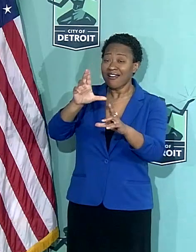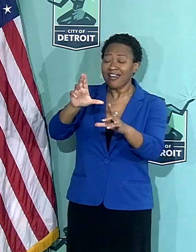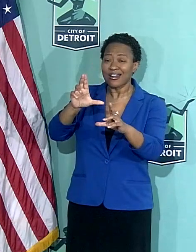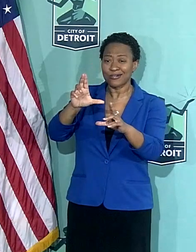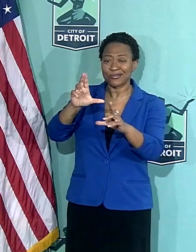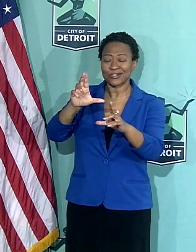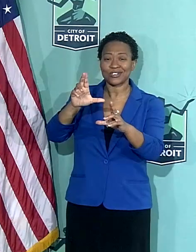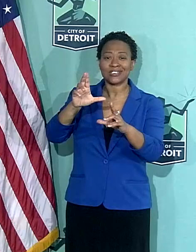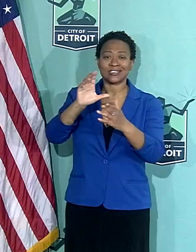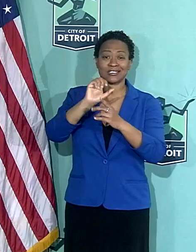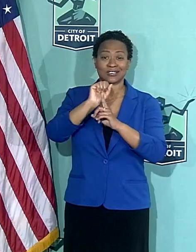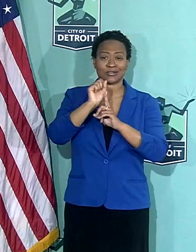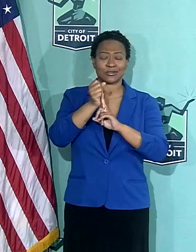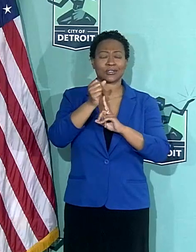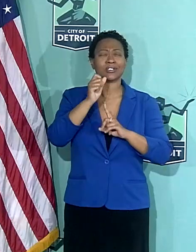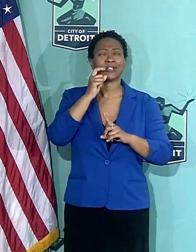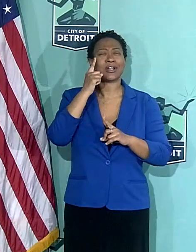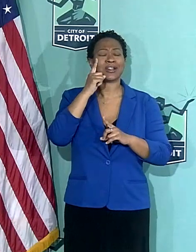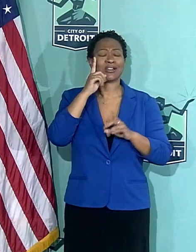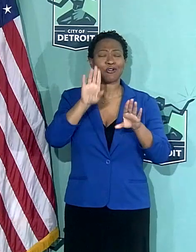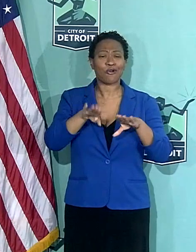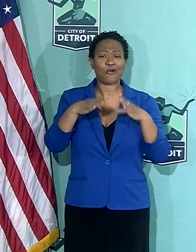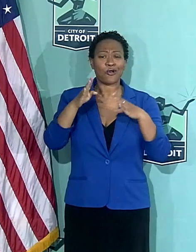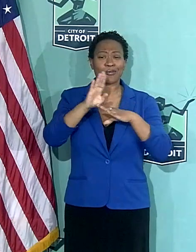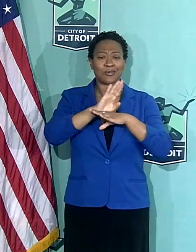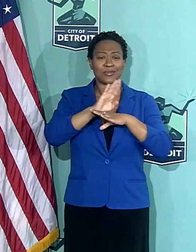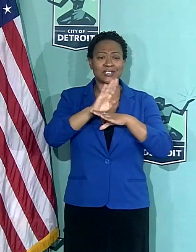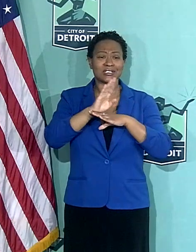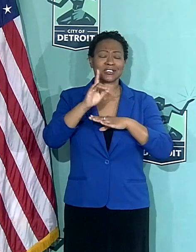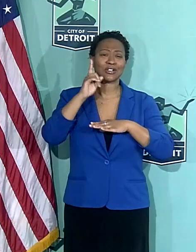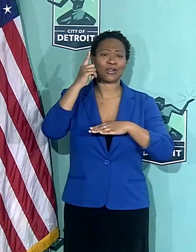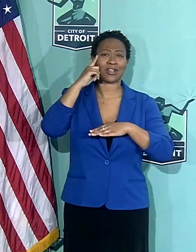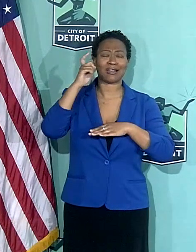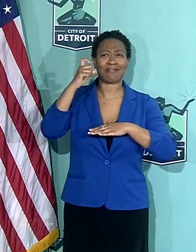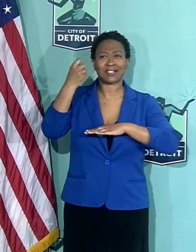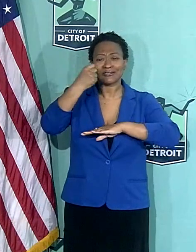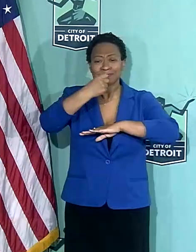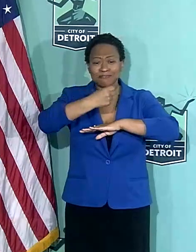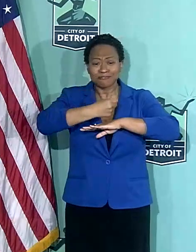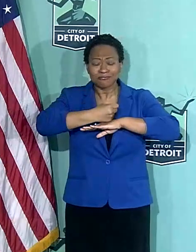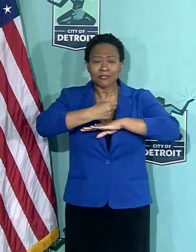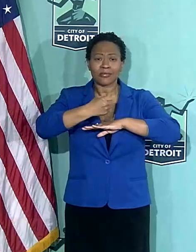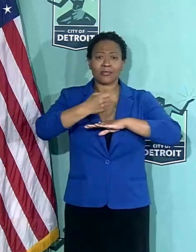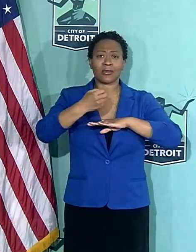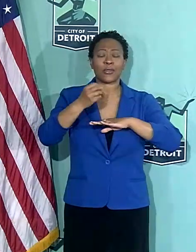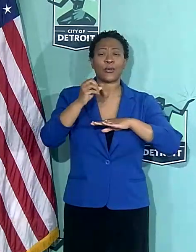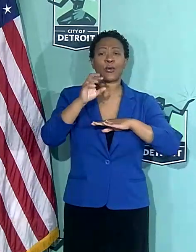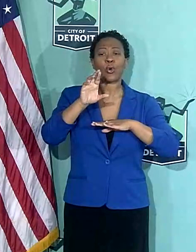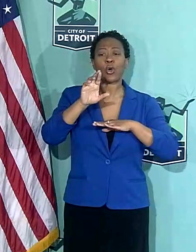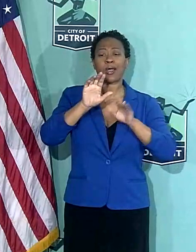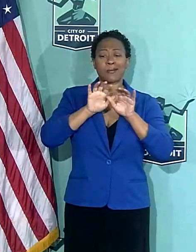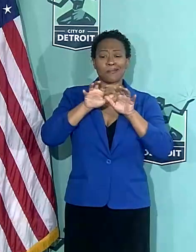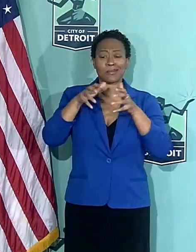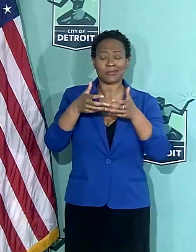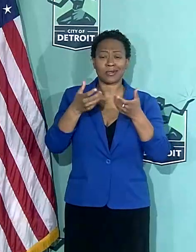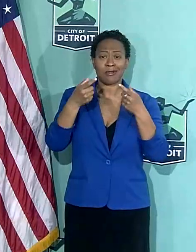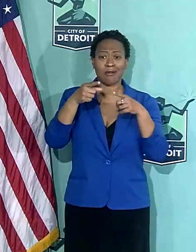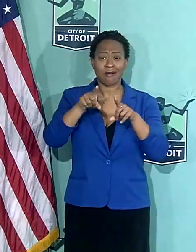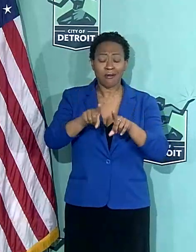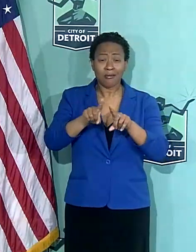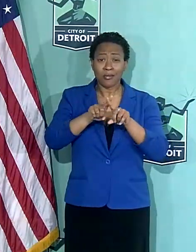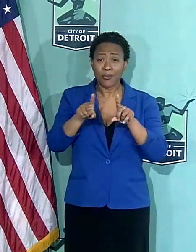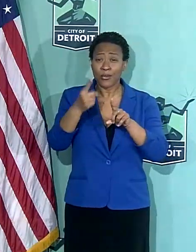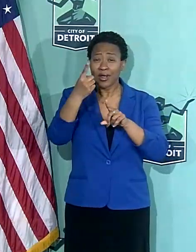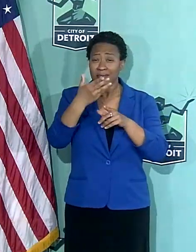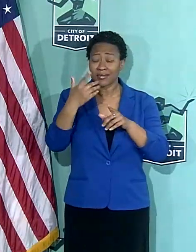business owner that when you open up a business, you're going to have to like shut down or a pandemic is going to happen. And the one thing that I did